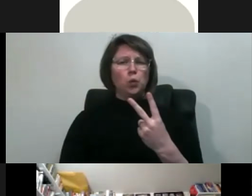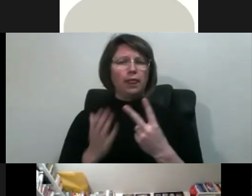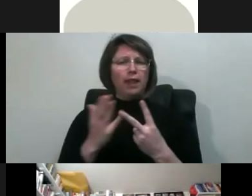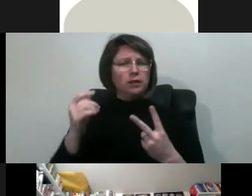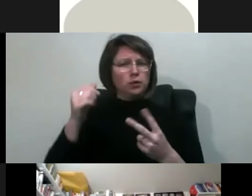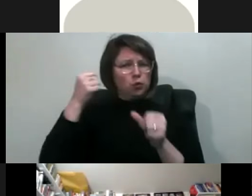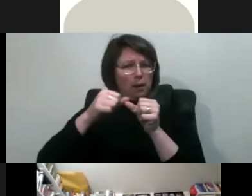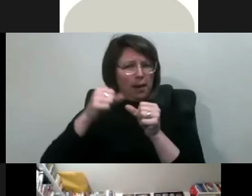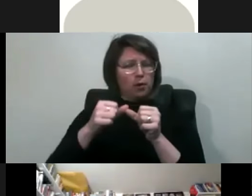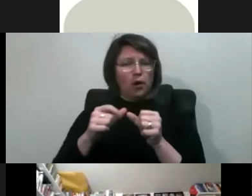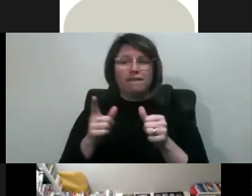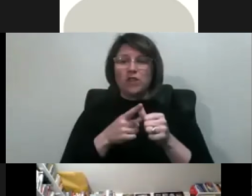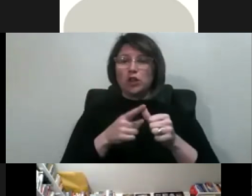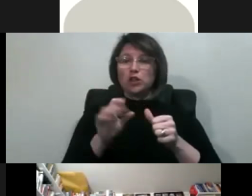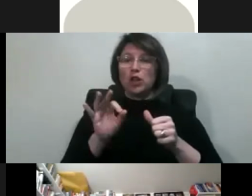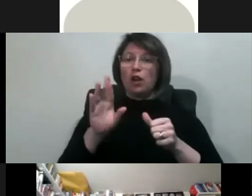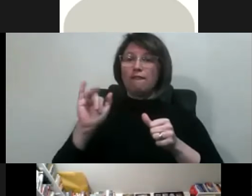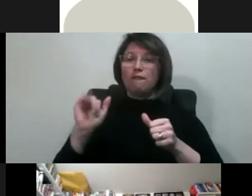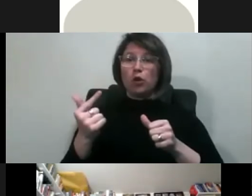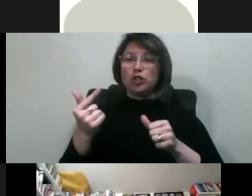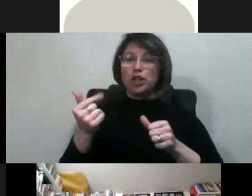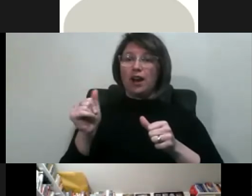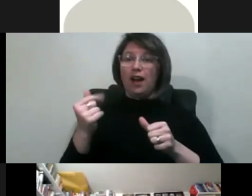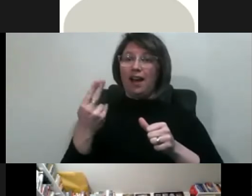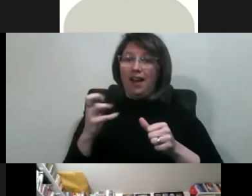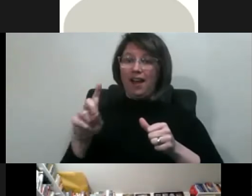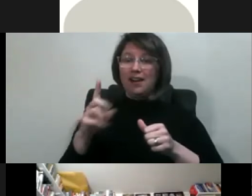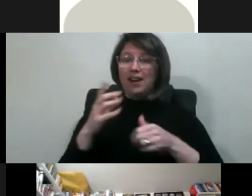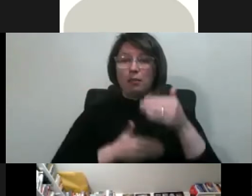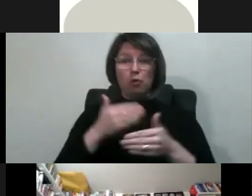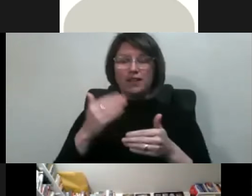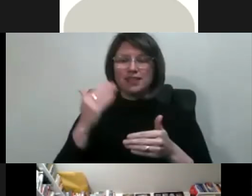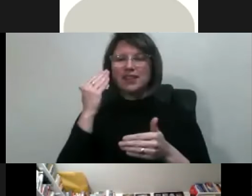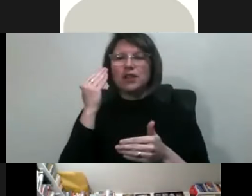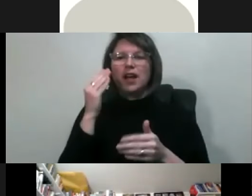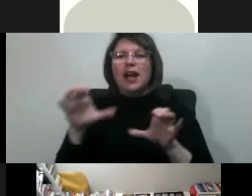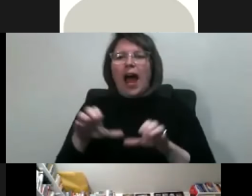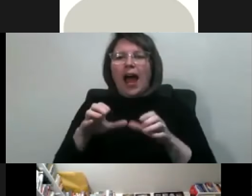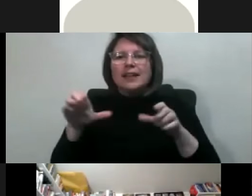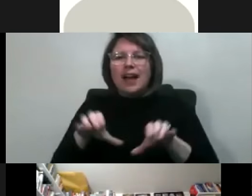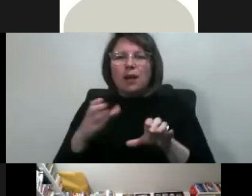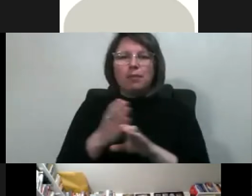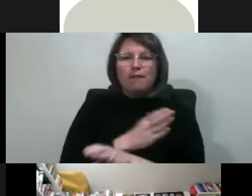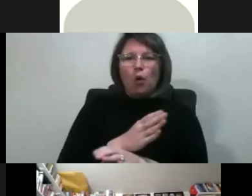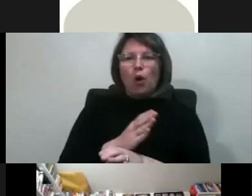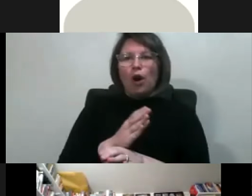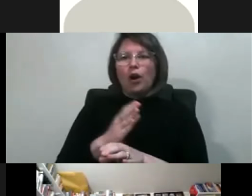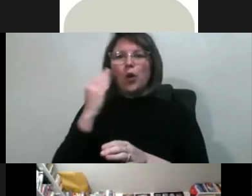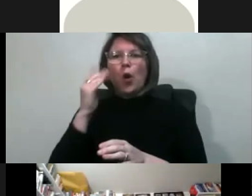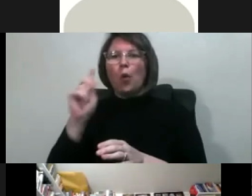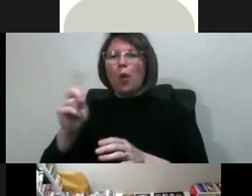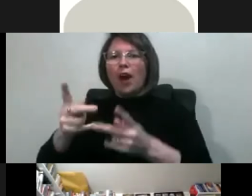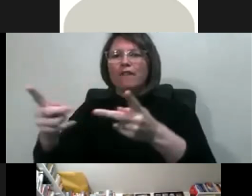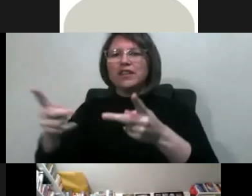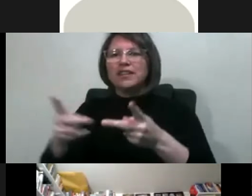is forging ahead, and the process was done before we knew where the specific vaccination sites would be, so the mass vaccination sites.